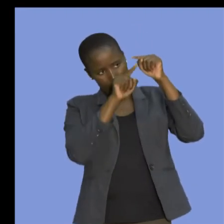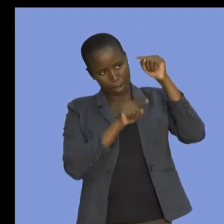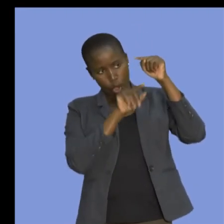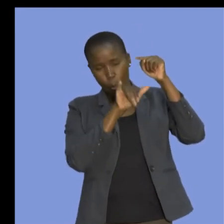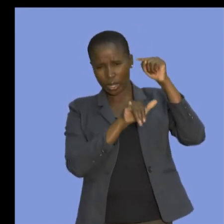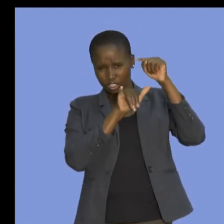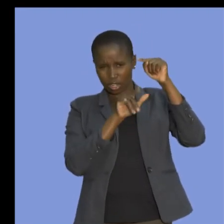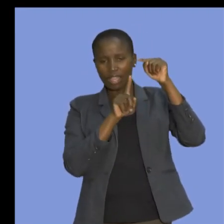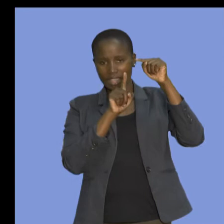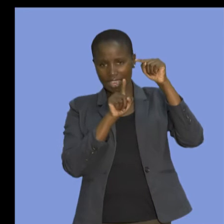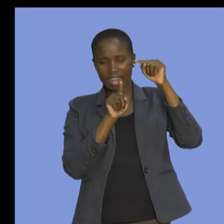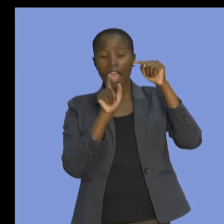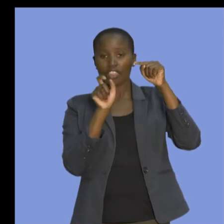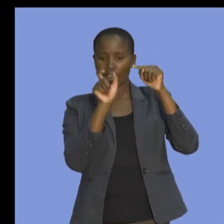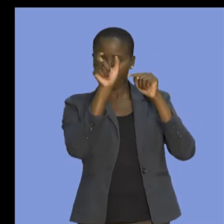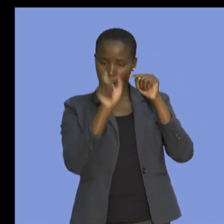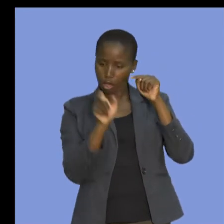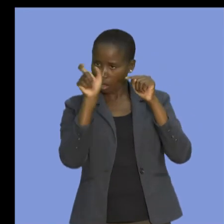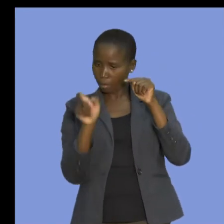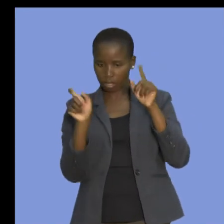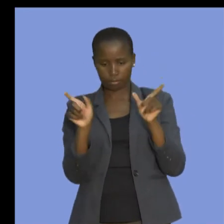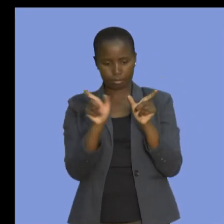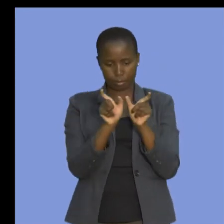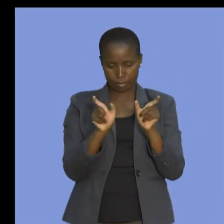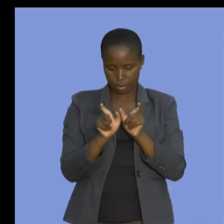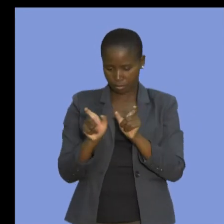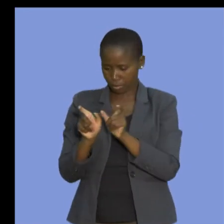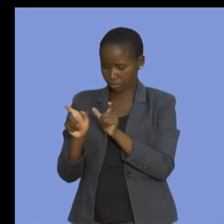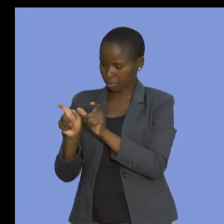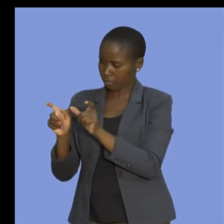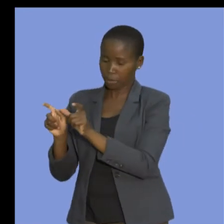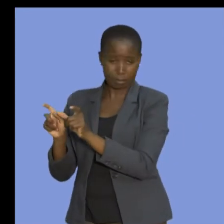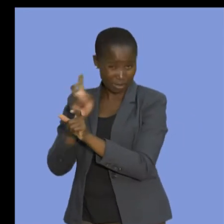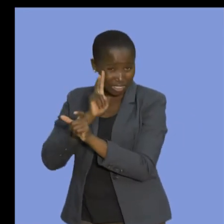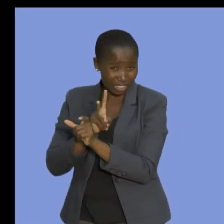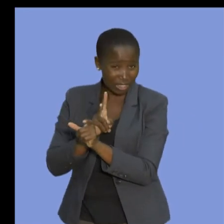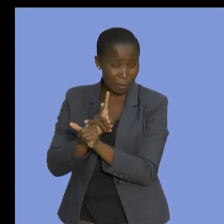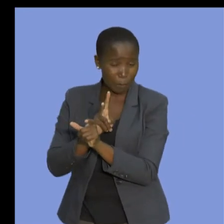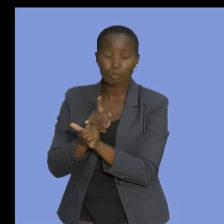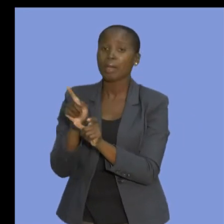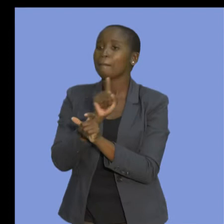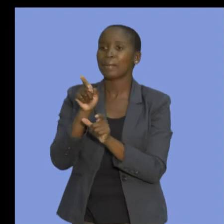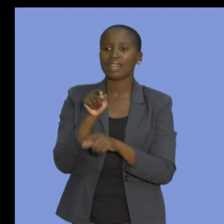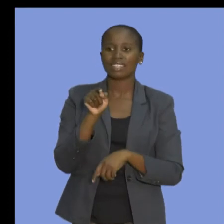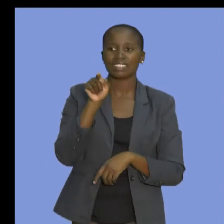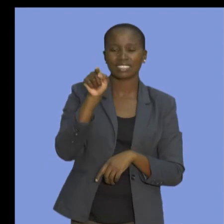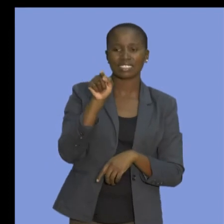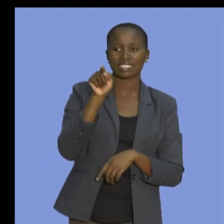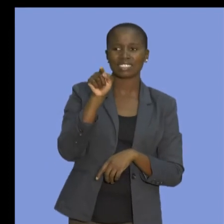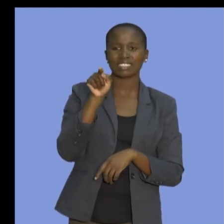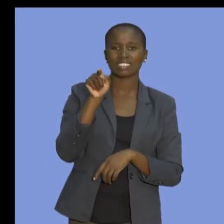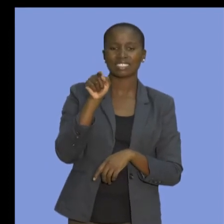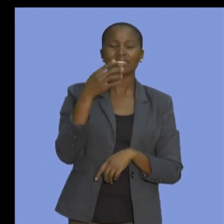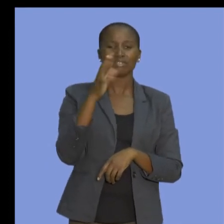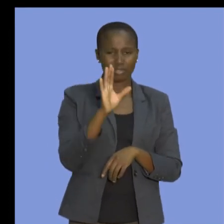touch. Are we all together? Are we together? But here, we don't even have, this is not even, we group